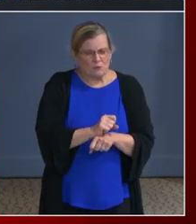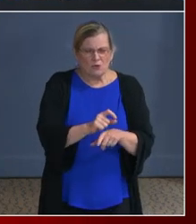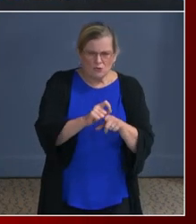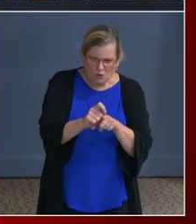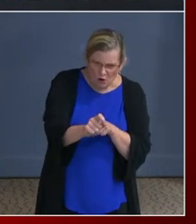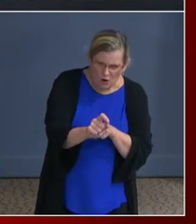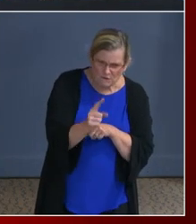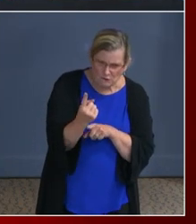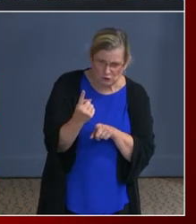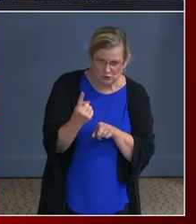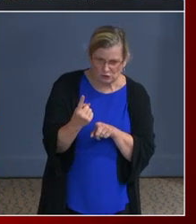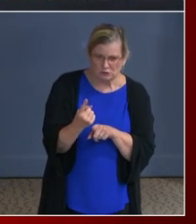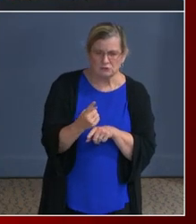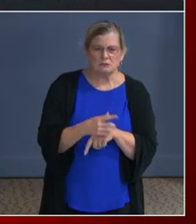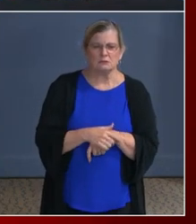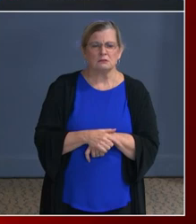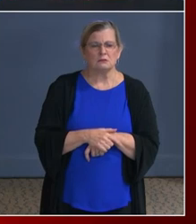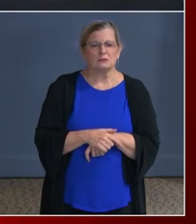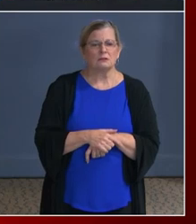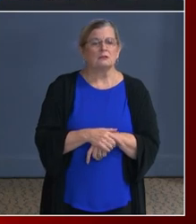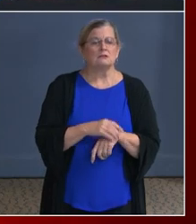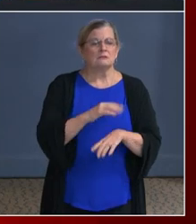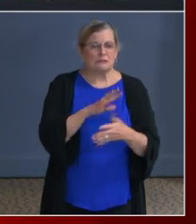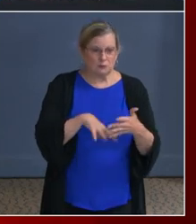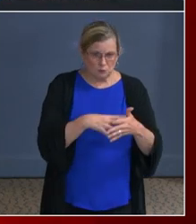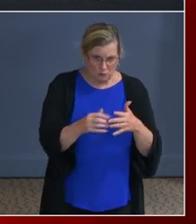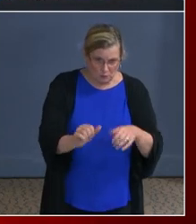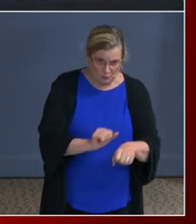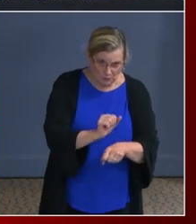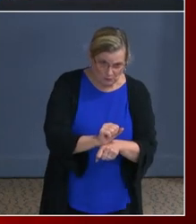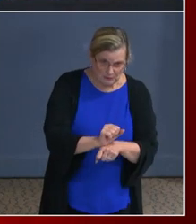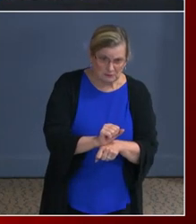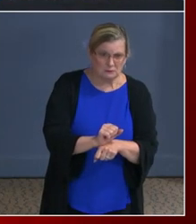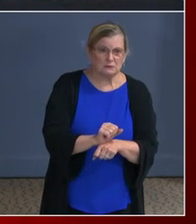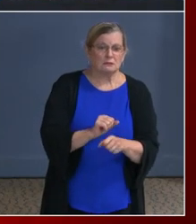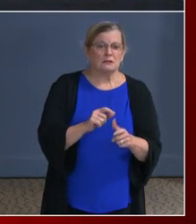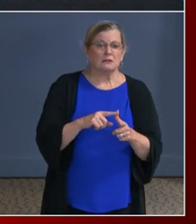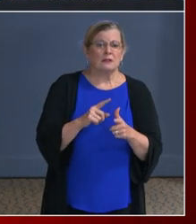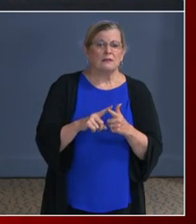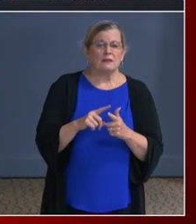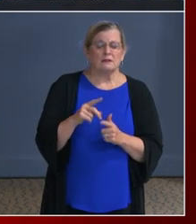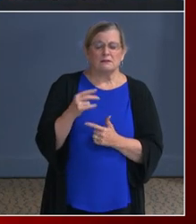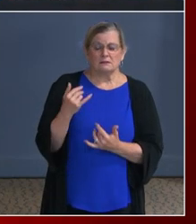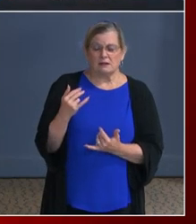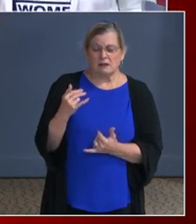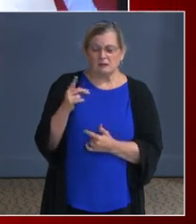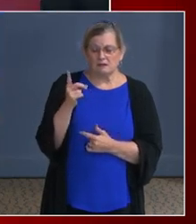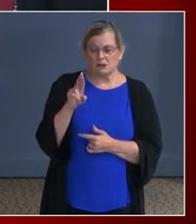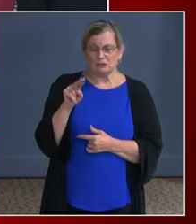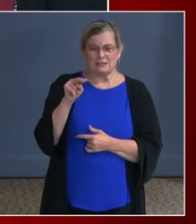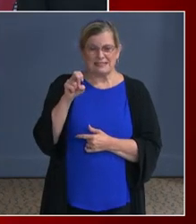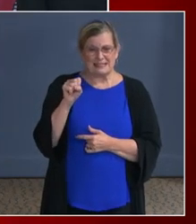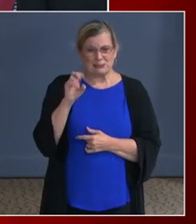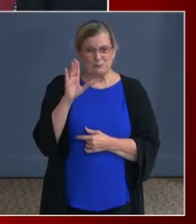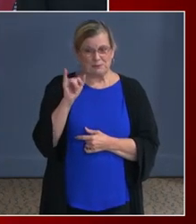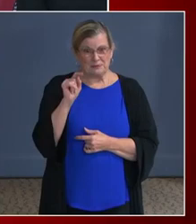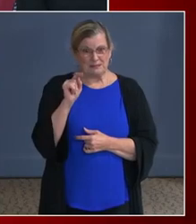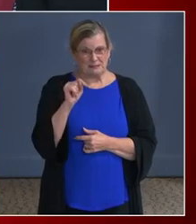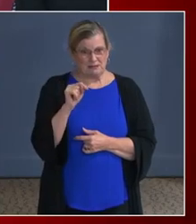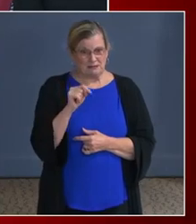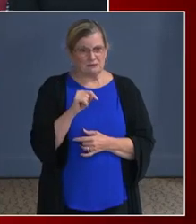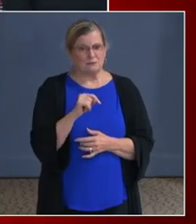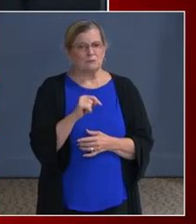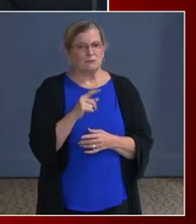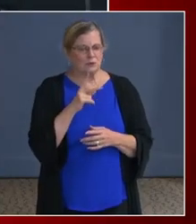to make an appointment. So with that, I'll turn it over to Dr. Nesbitt about any comments related to seeking care and